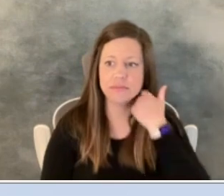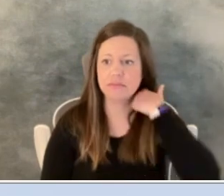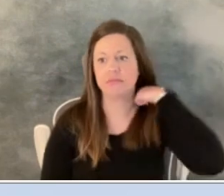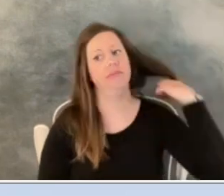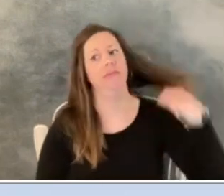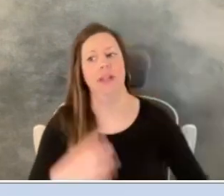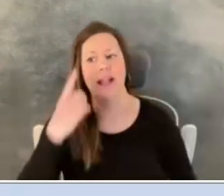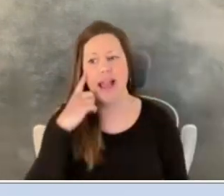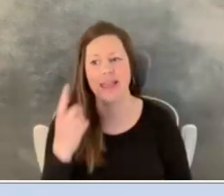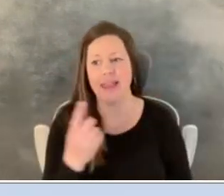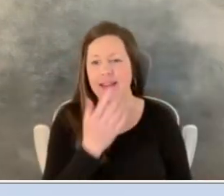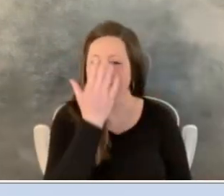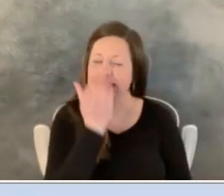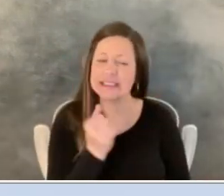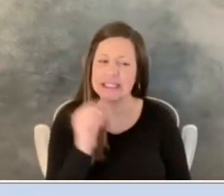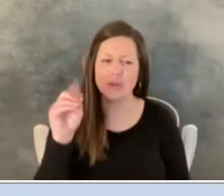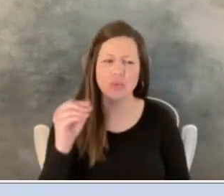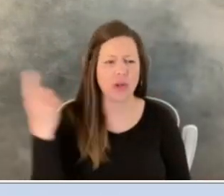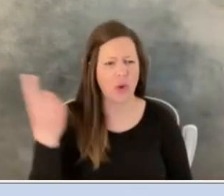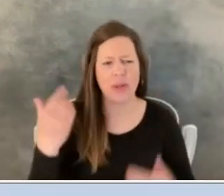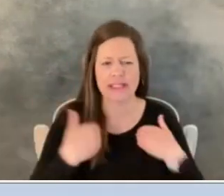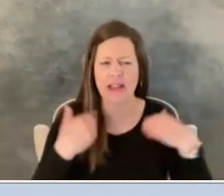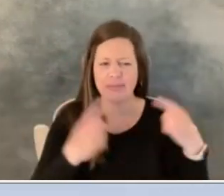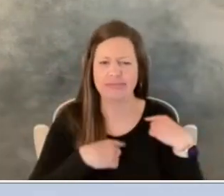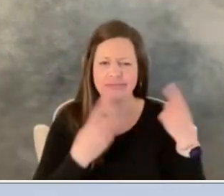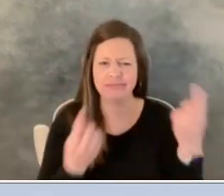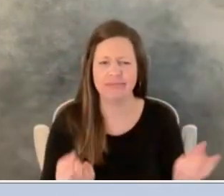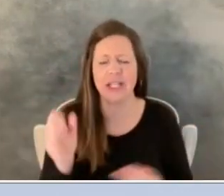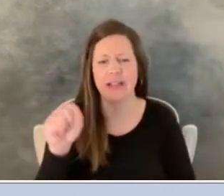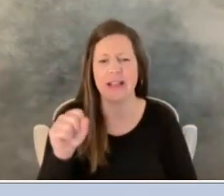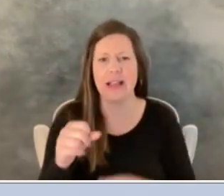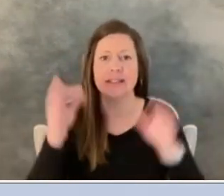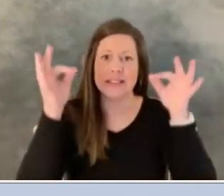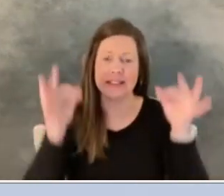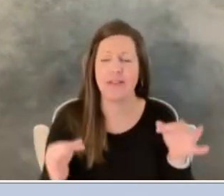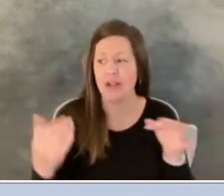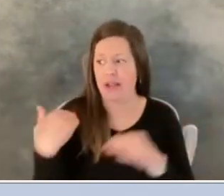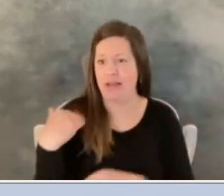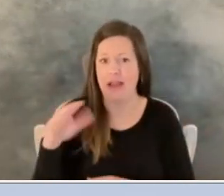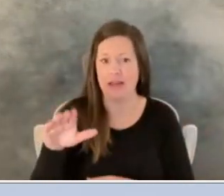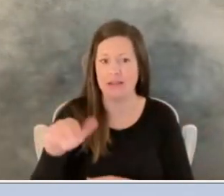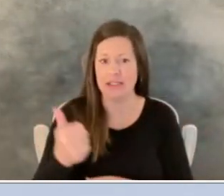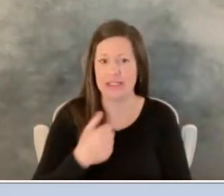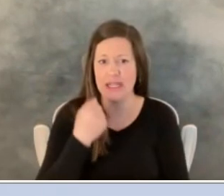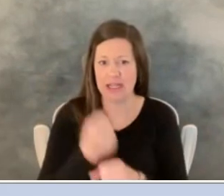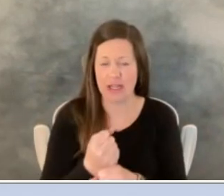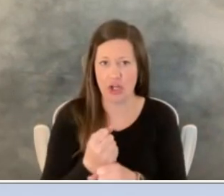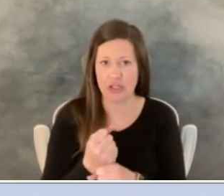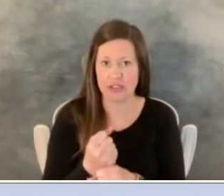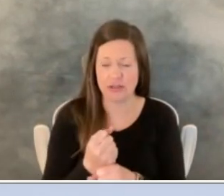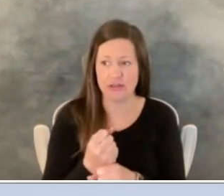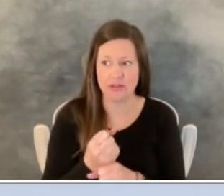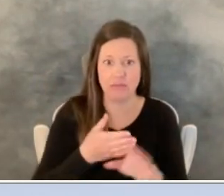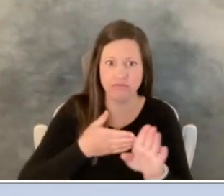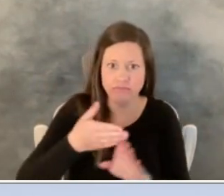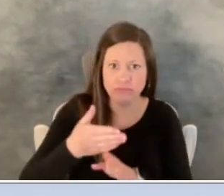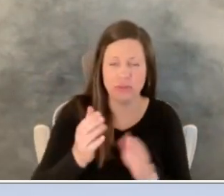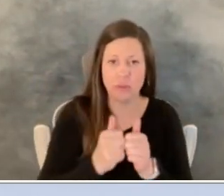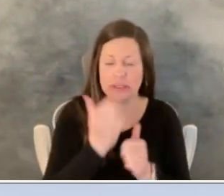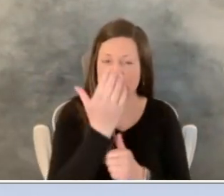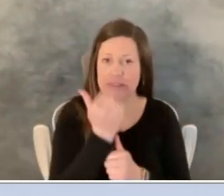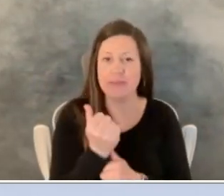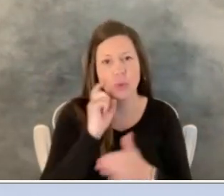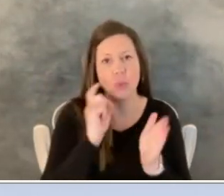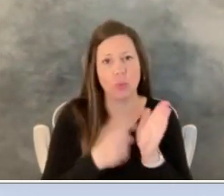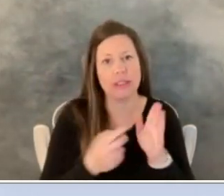existed. Definitely over the last 10 years since I've been practicing in medicine and then in sleep, there has been an increase